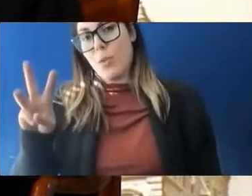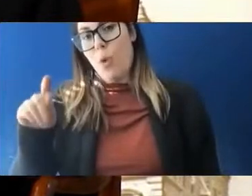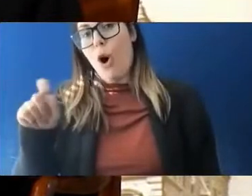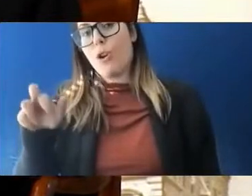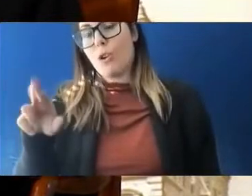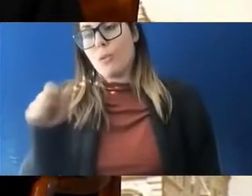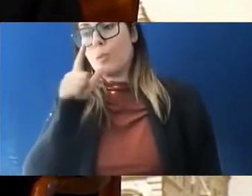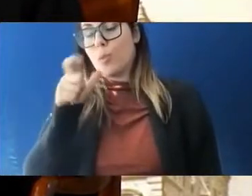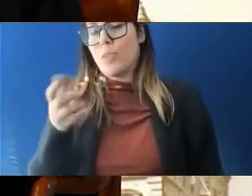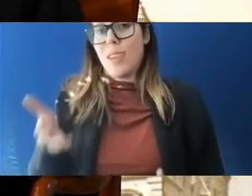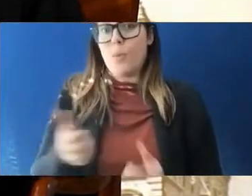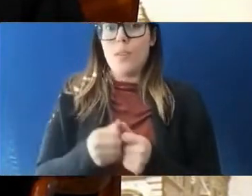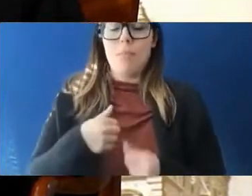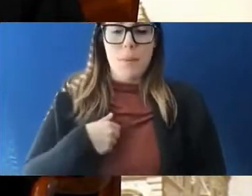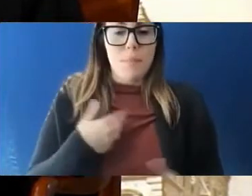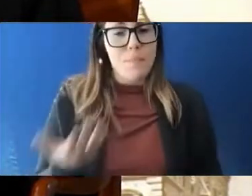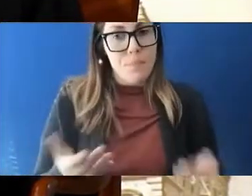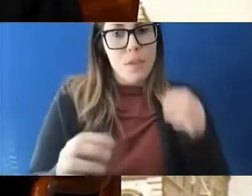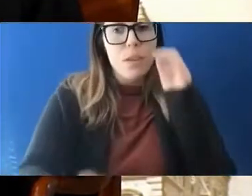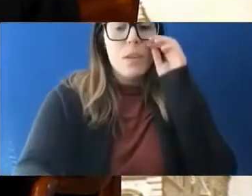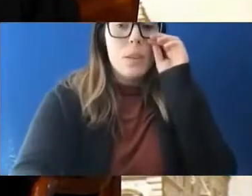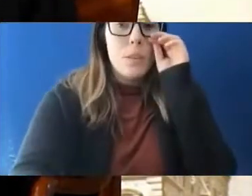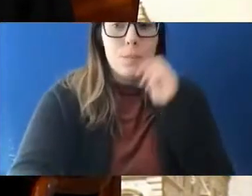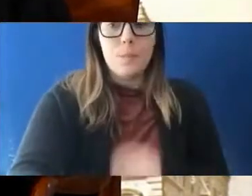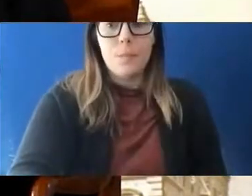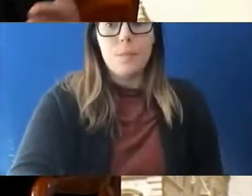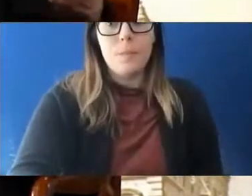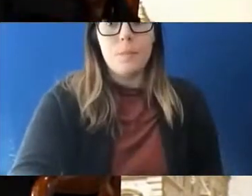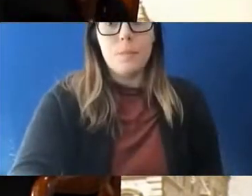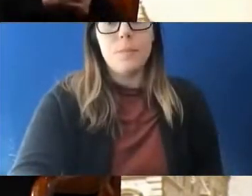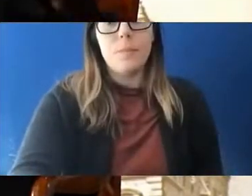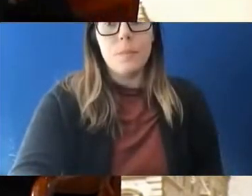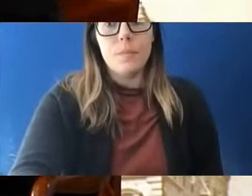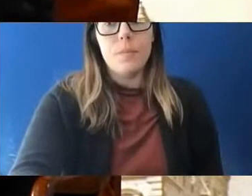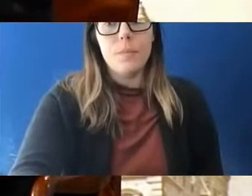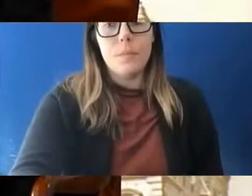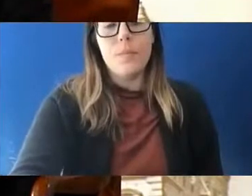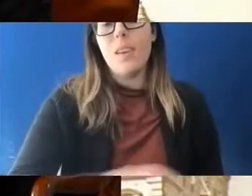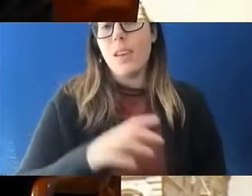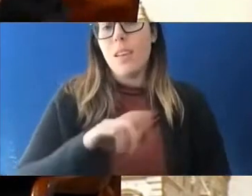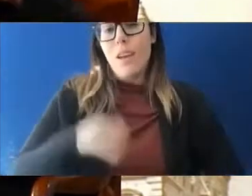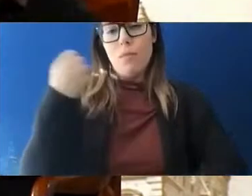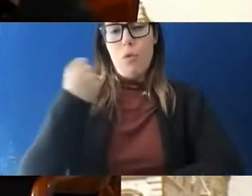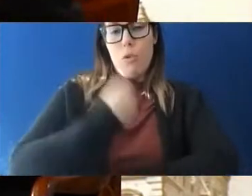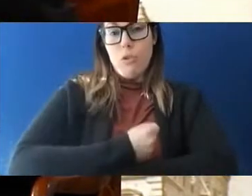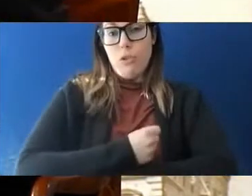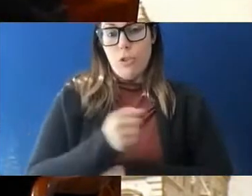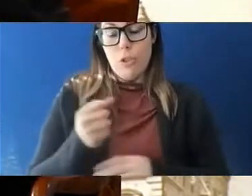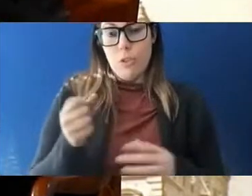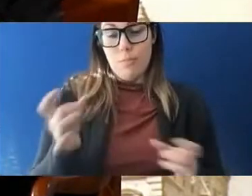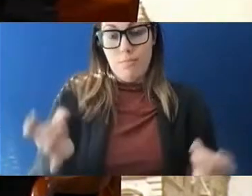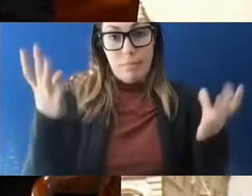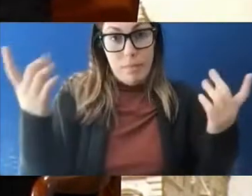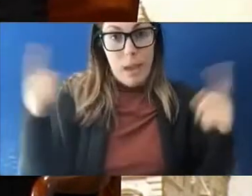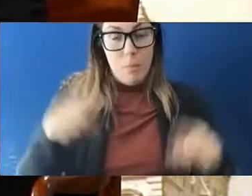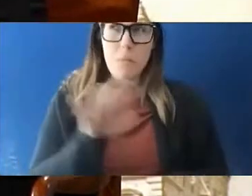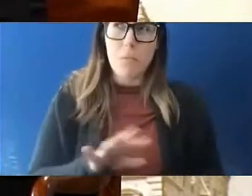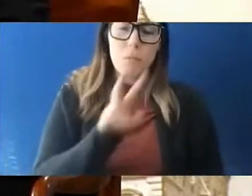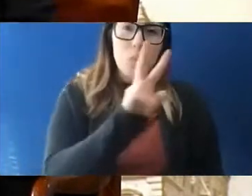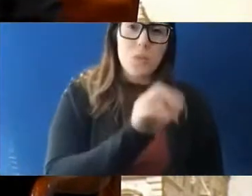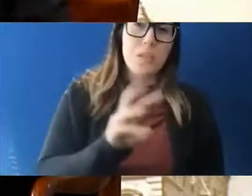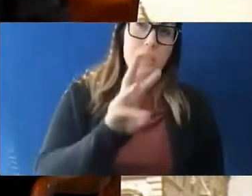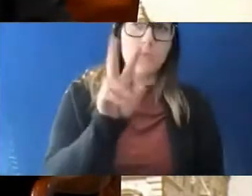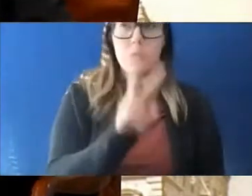And in the foreclosure crisis that started to really become evident around